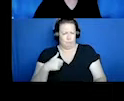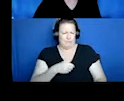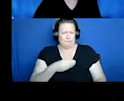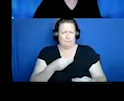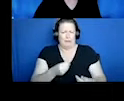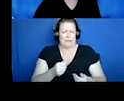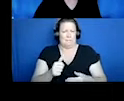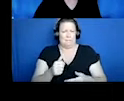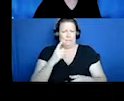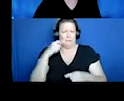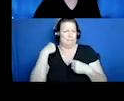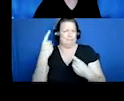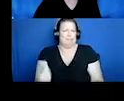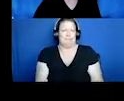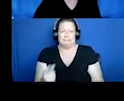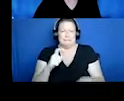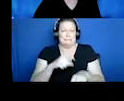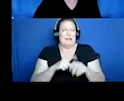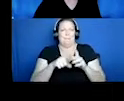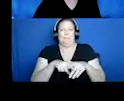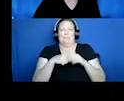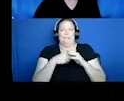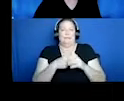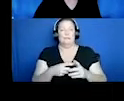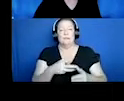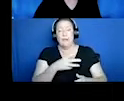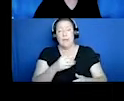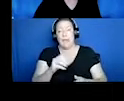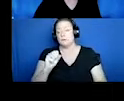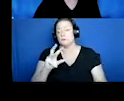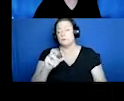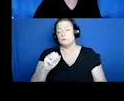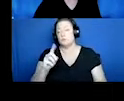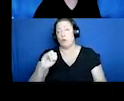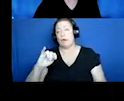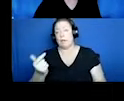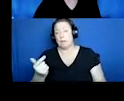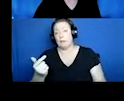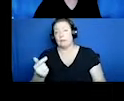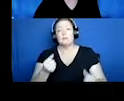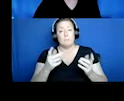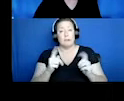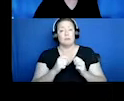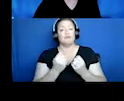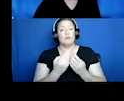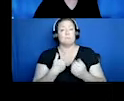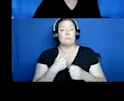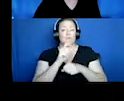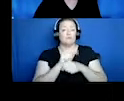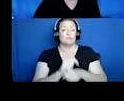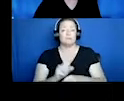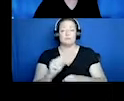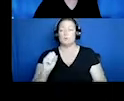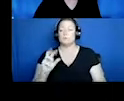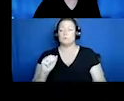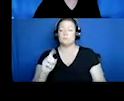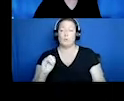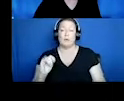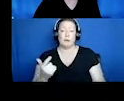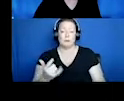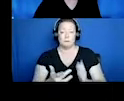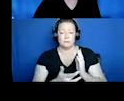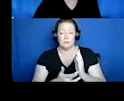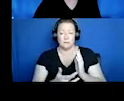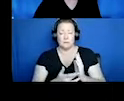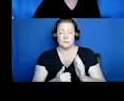practices since time began, and also swaddling. A lot of tribes have traditional swaddling techniques. So